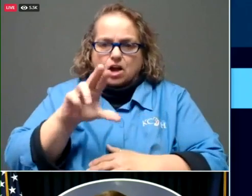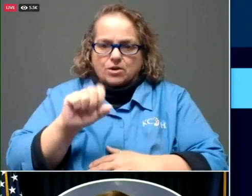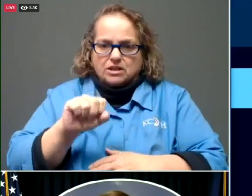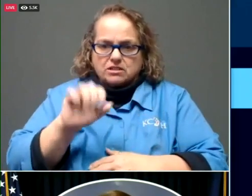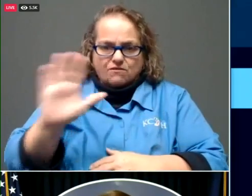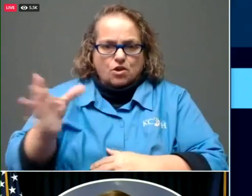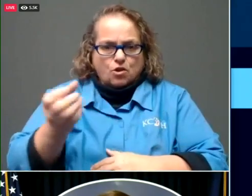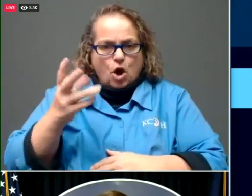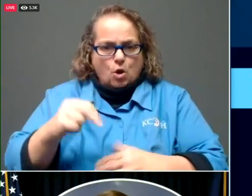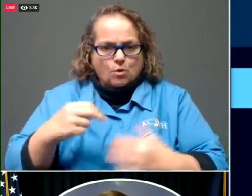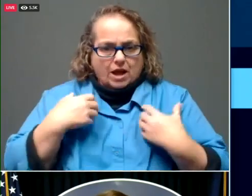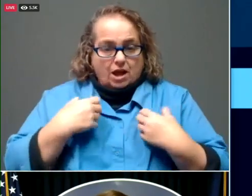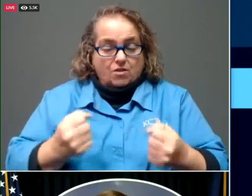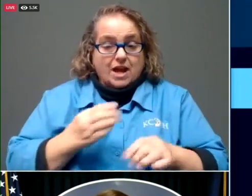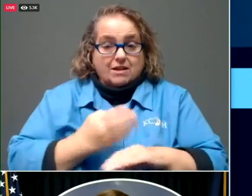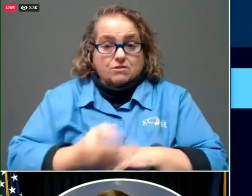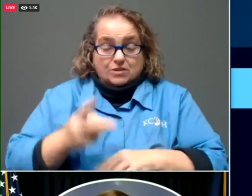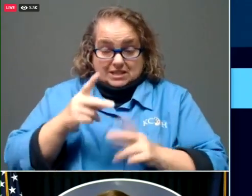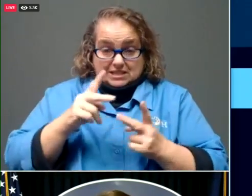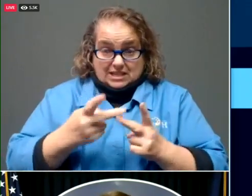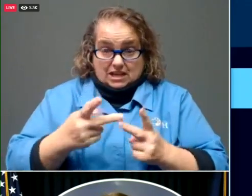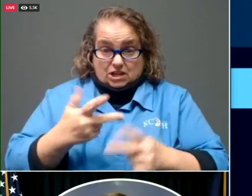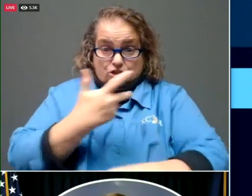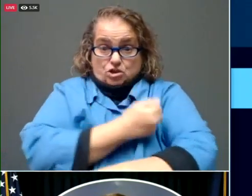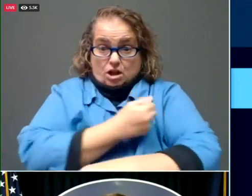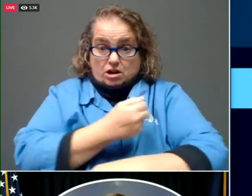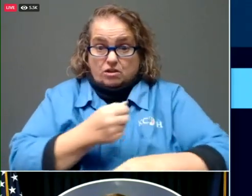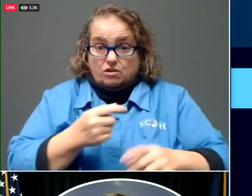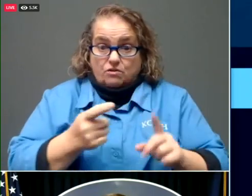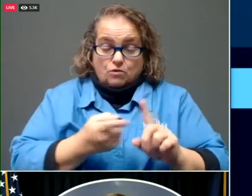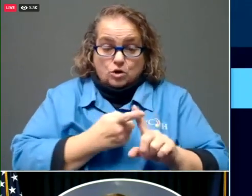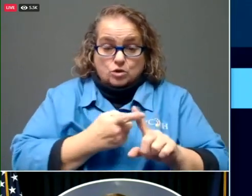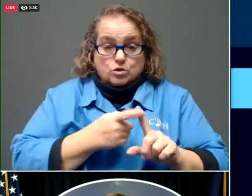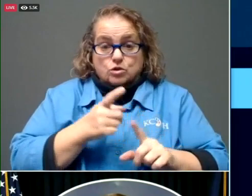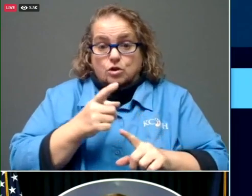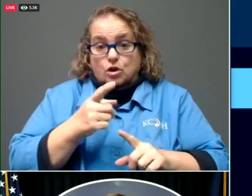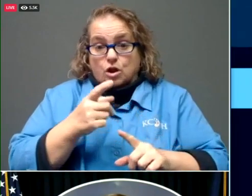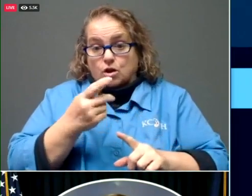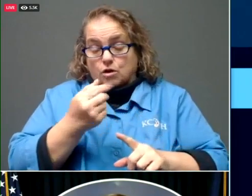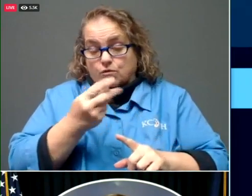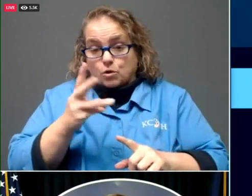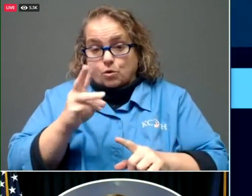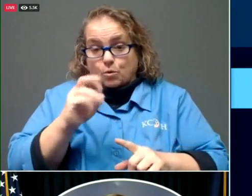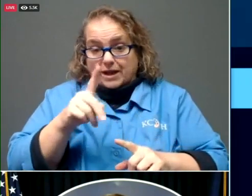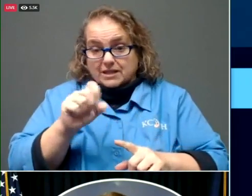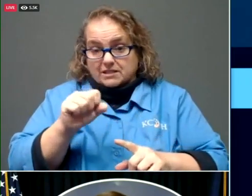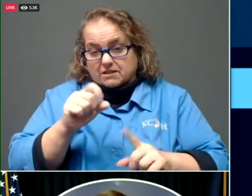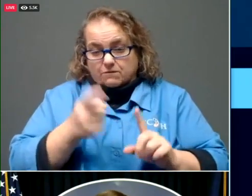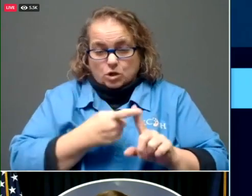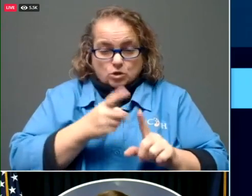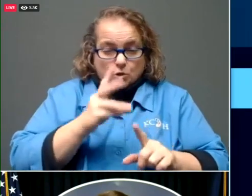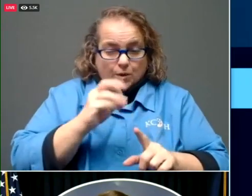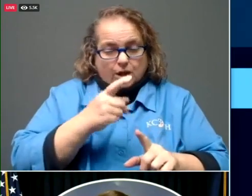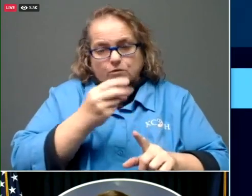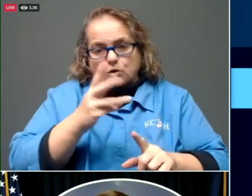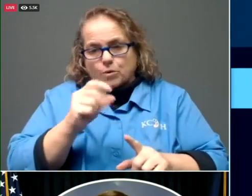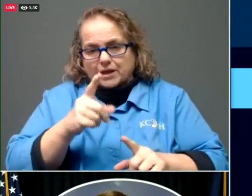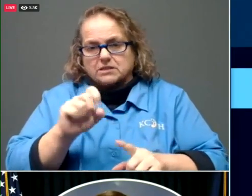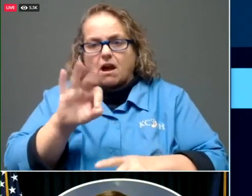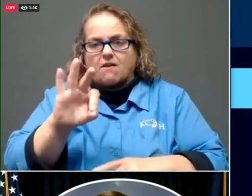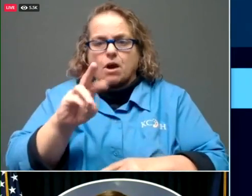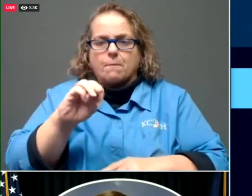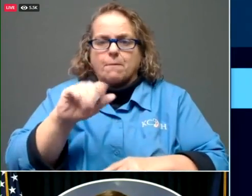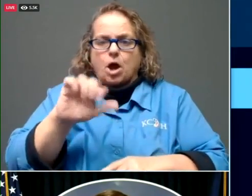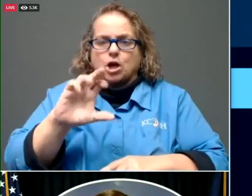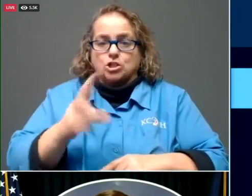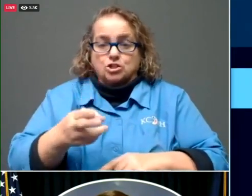that second shot, first week or couple weeks of March. This is important. These